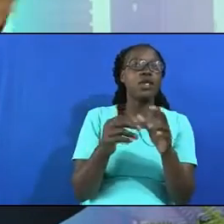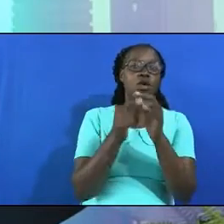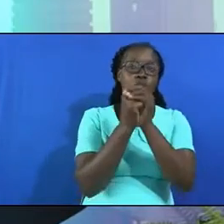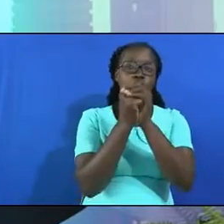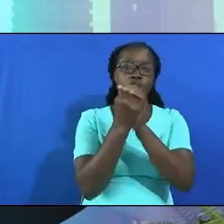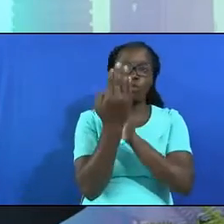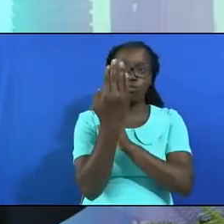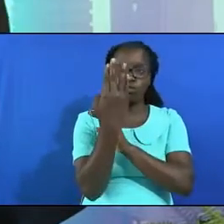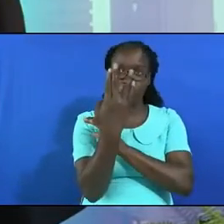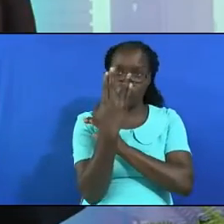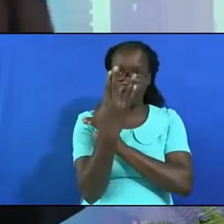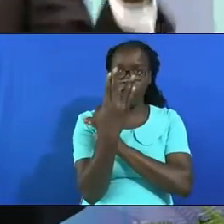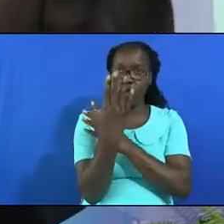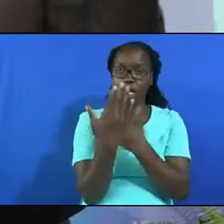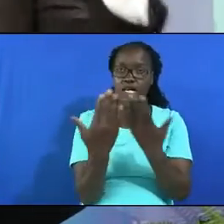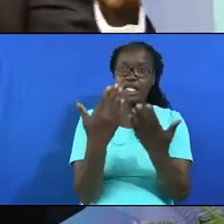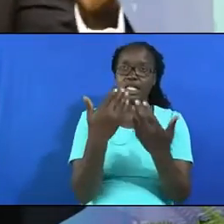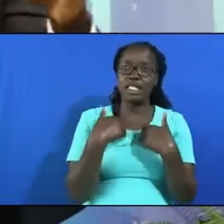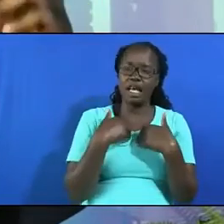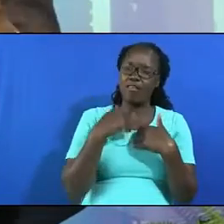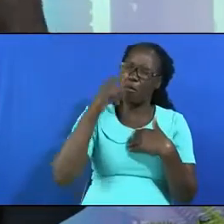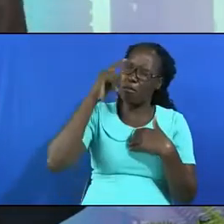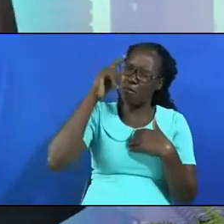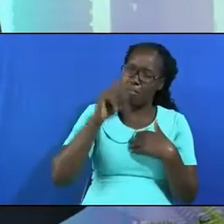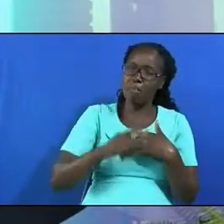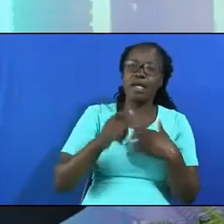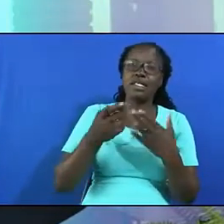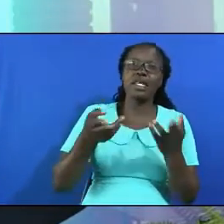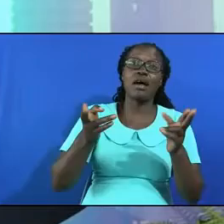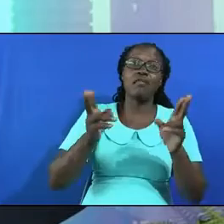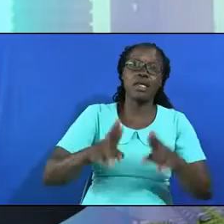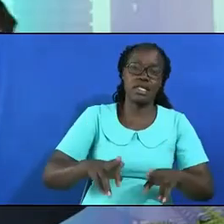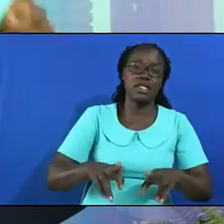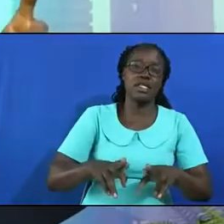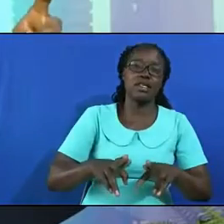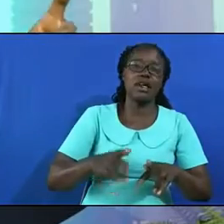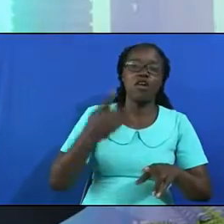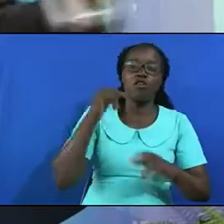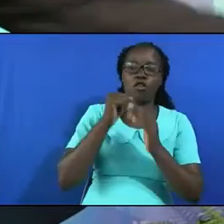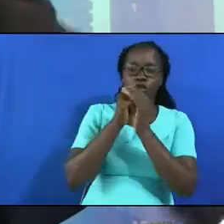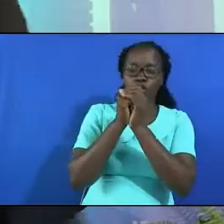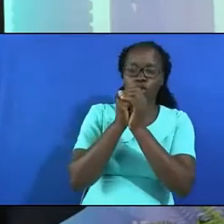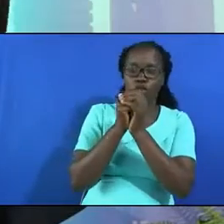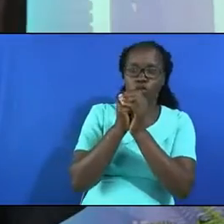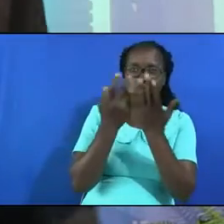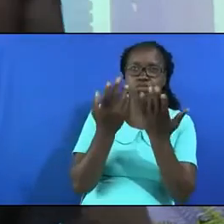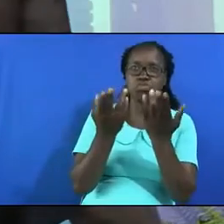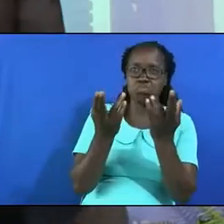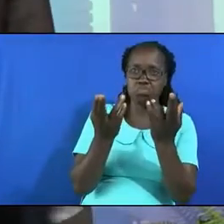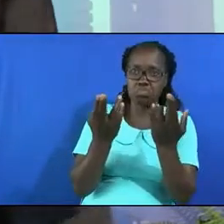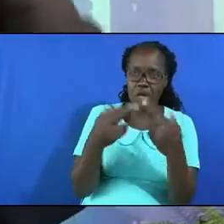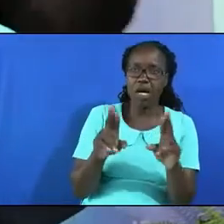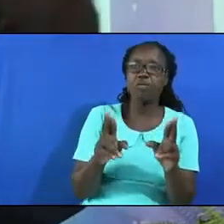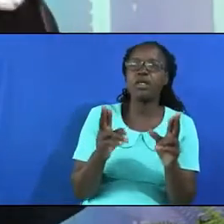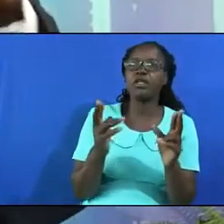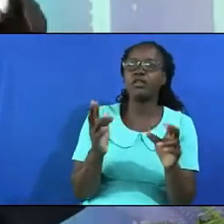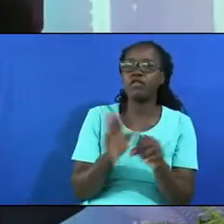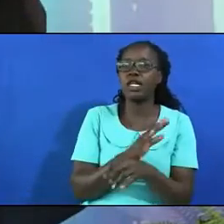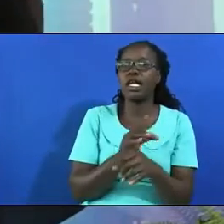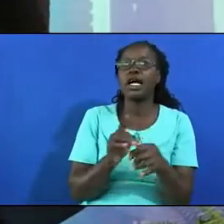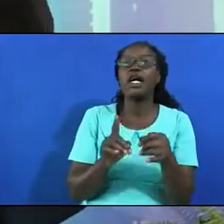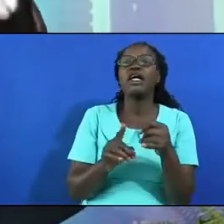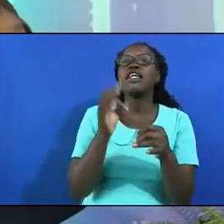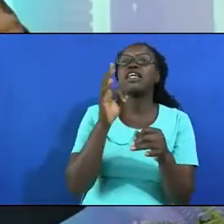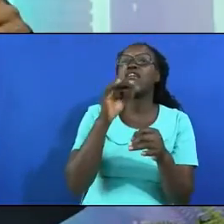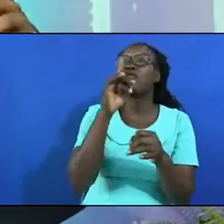four aspects that must take place for worship to have taken place. If one